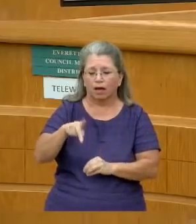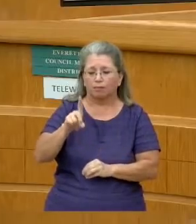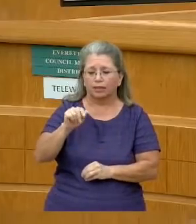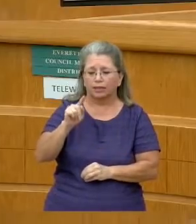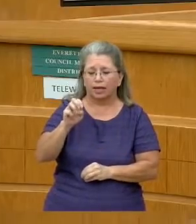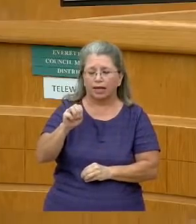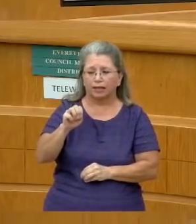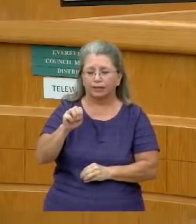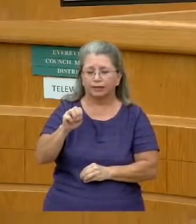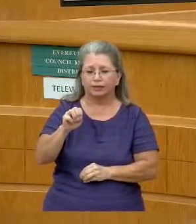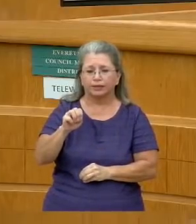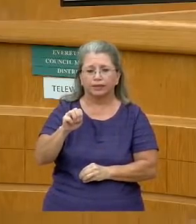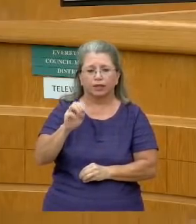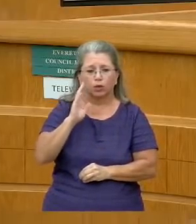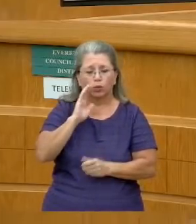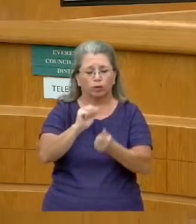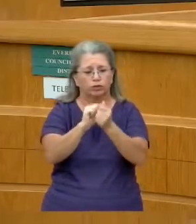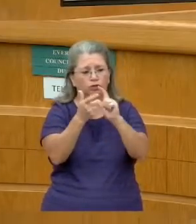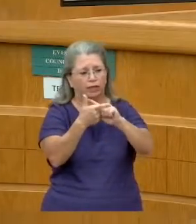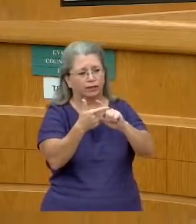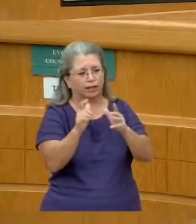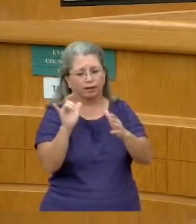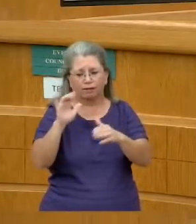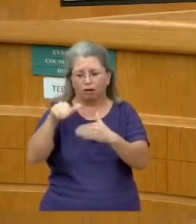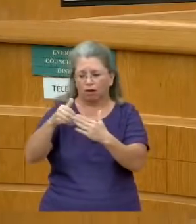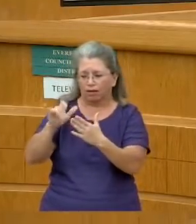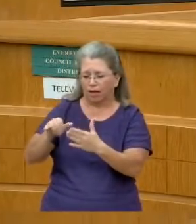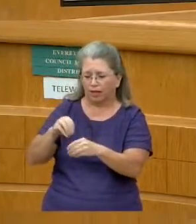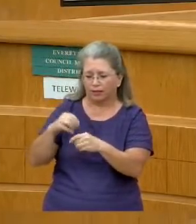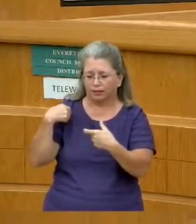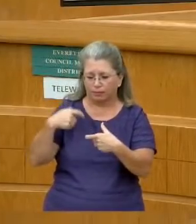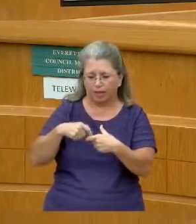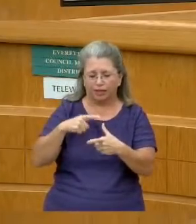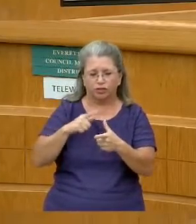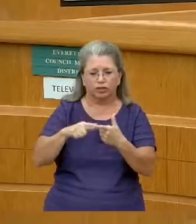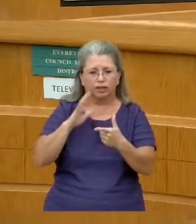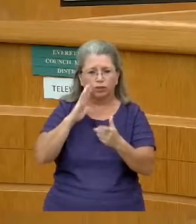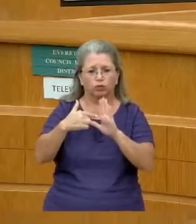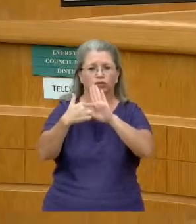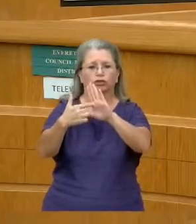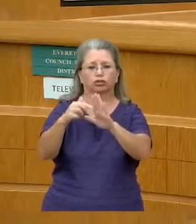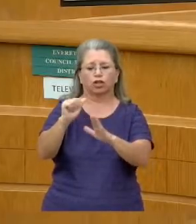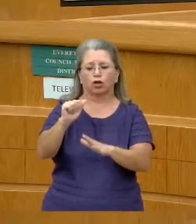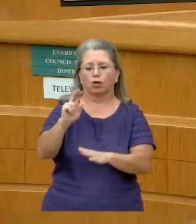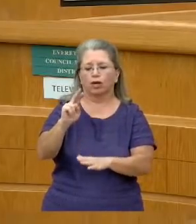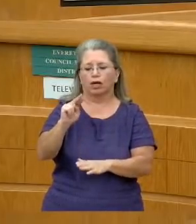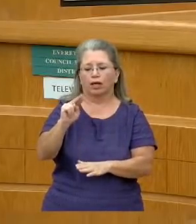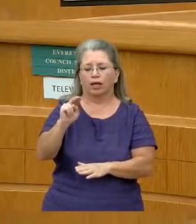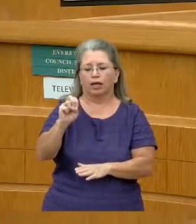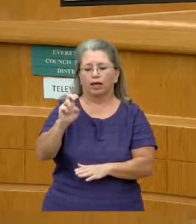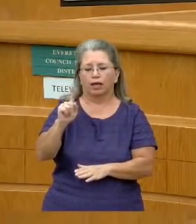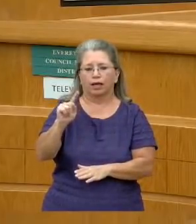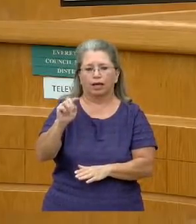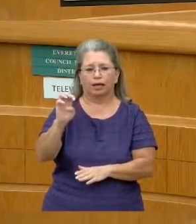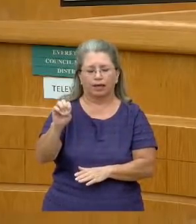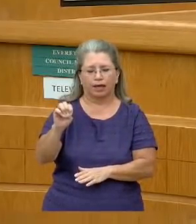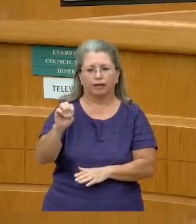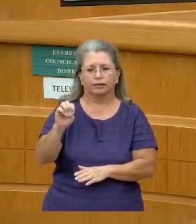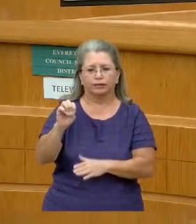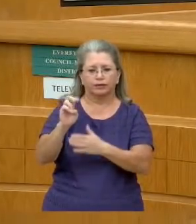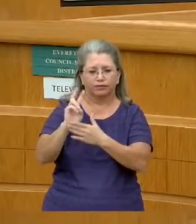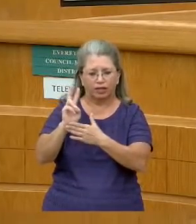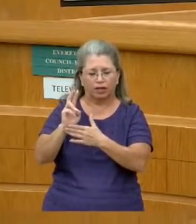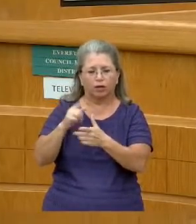come up here after we have a translation into Spanish from Gabby. And then following Annette, we'll have Nueces County Judge